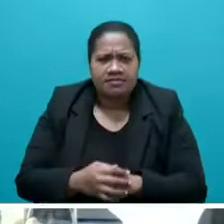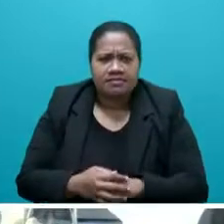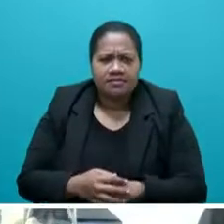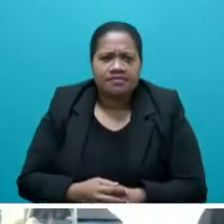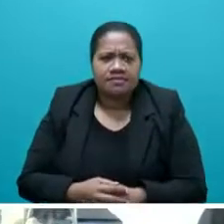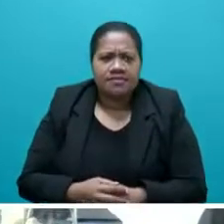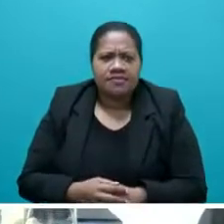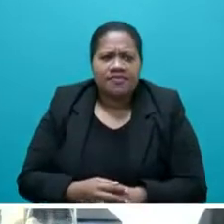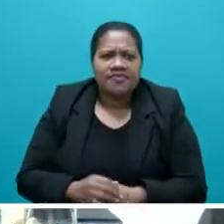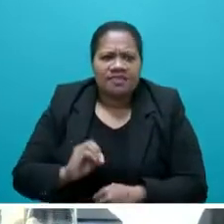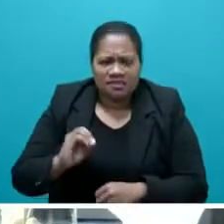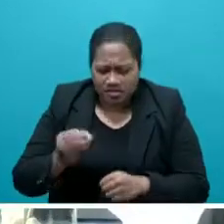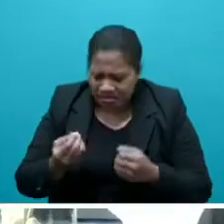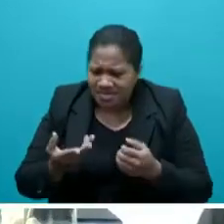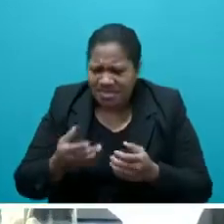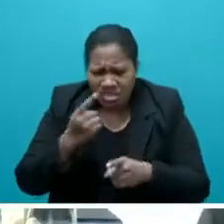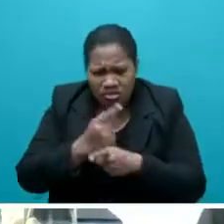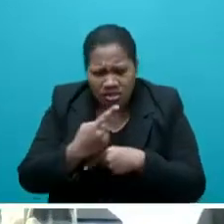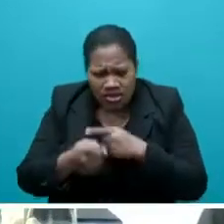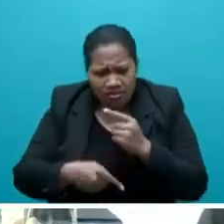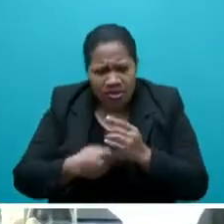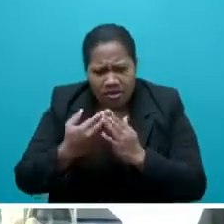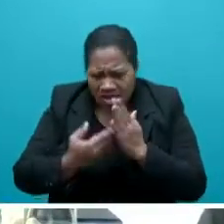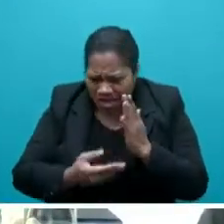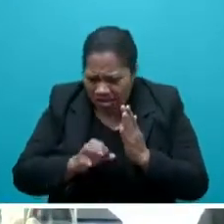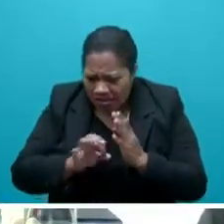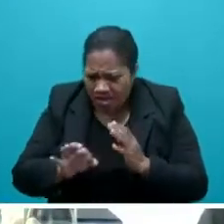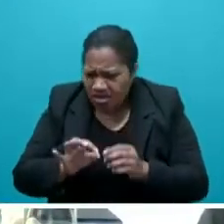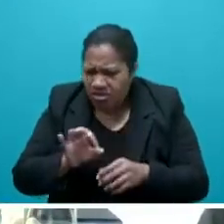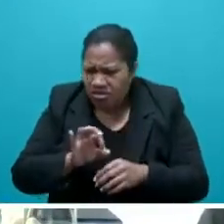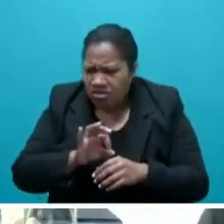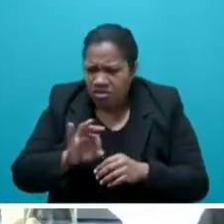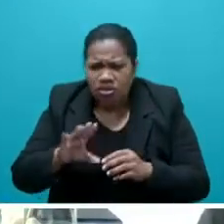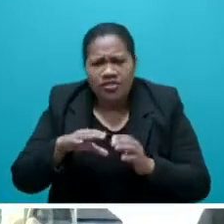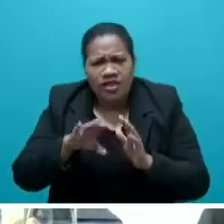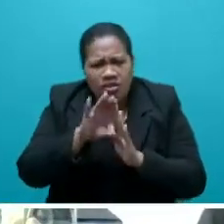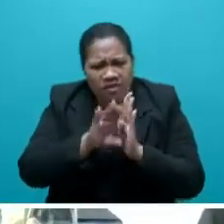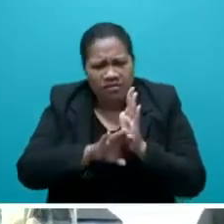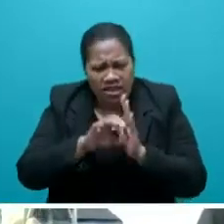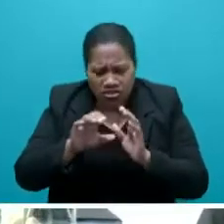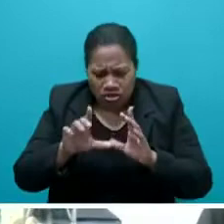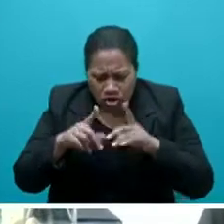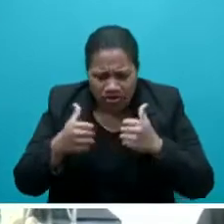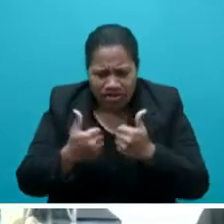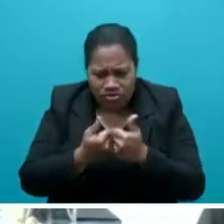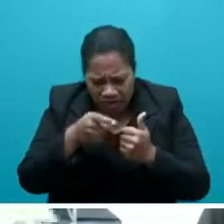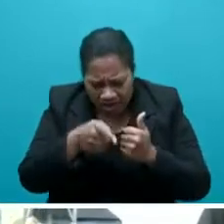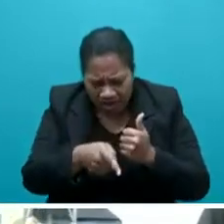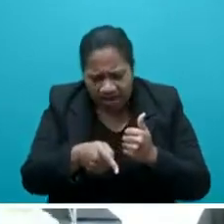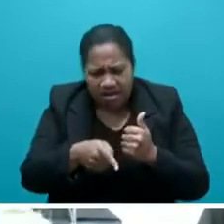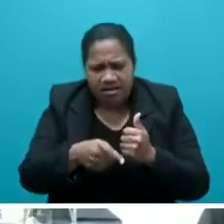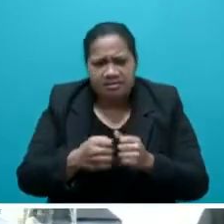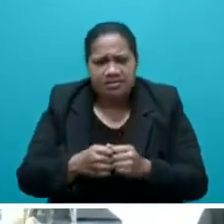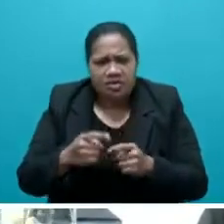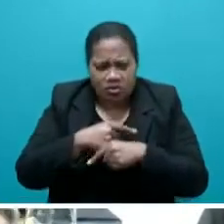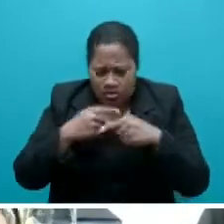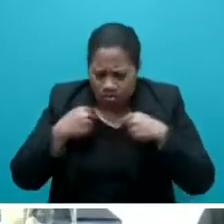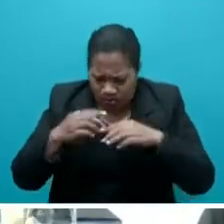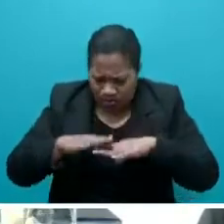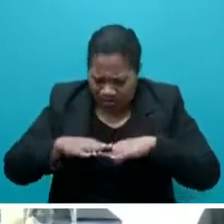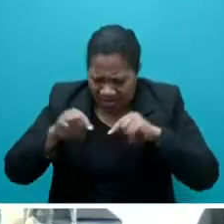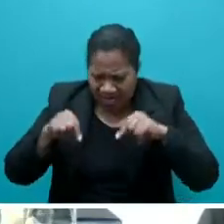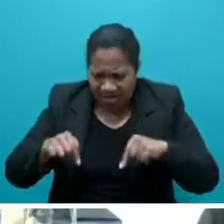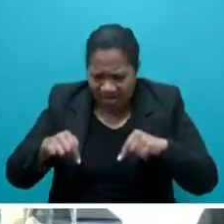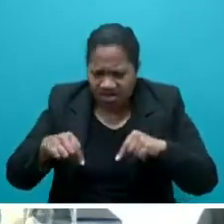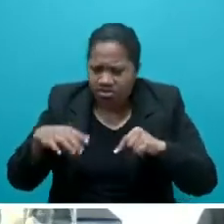departure from the conventions that have been set out and carried out since independence, where sitting governments, through the head of state, gives a